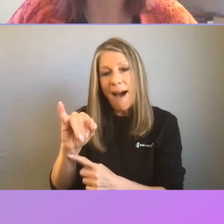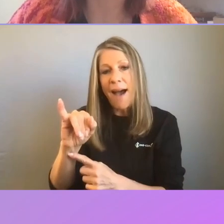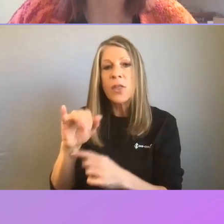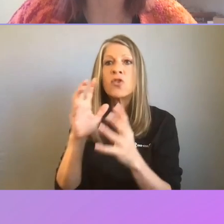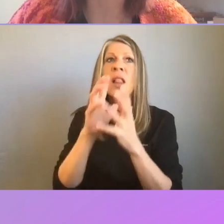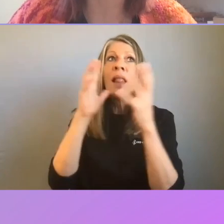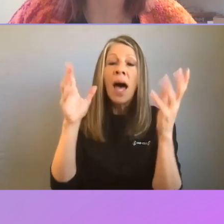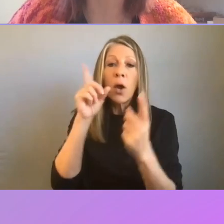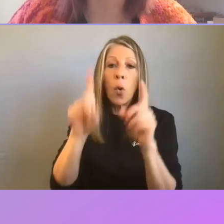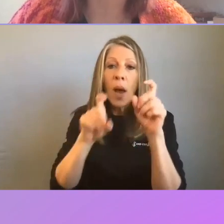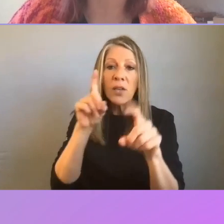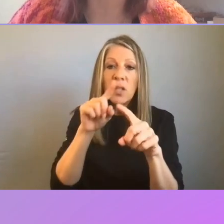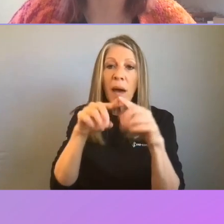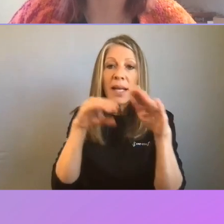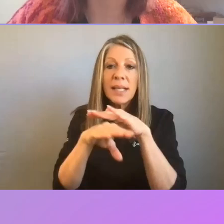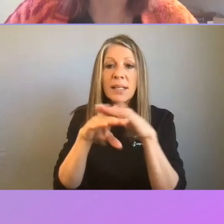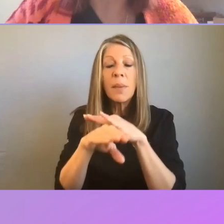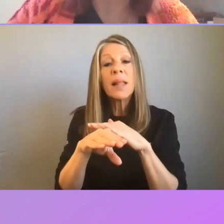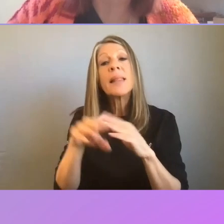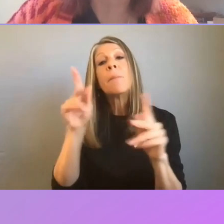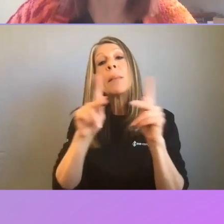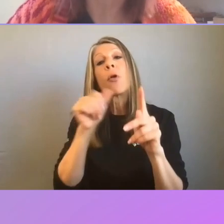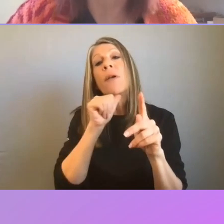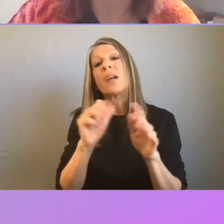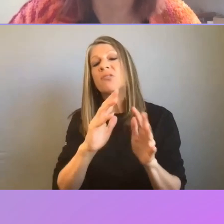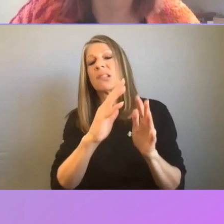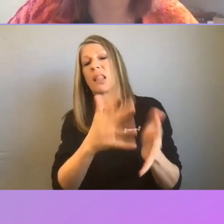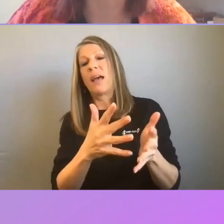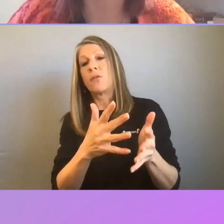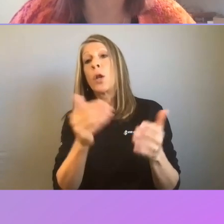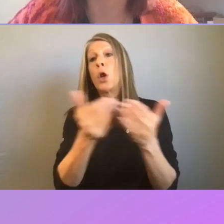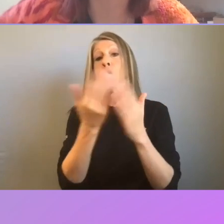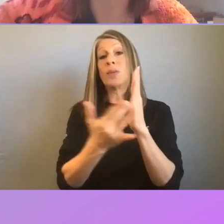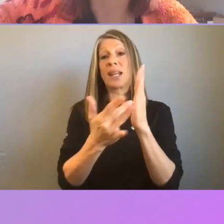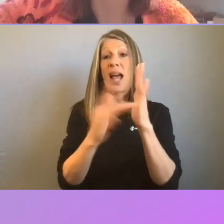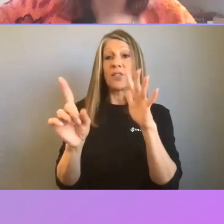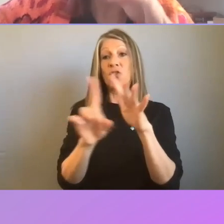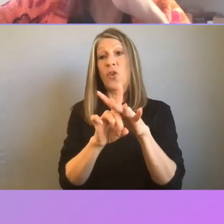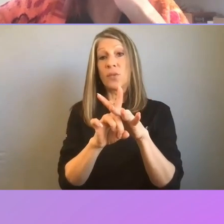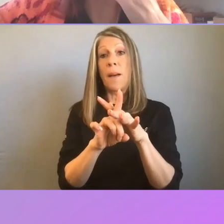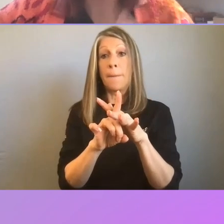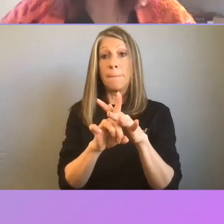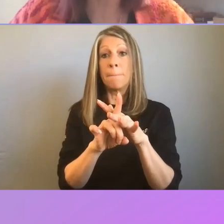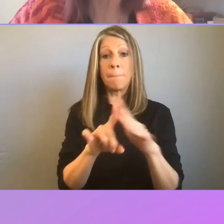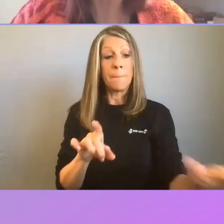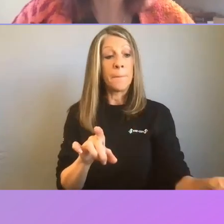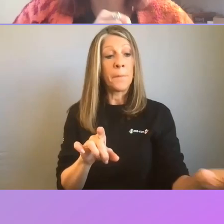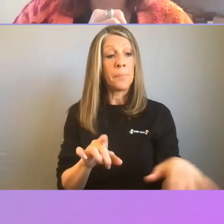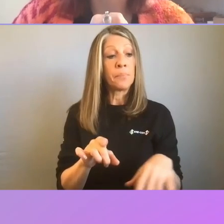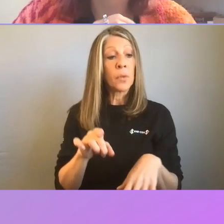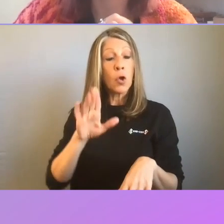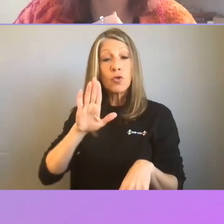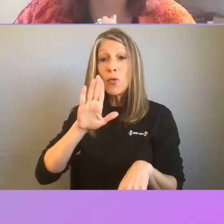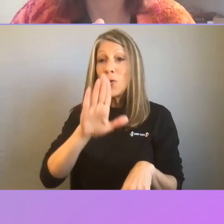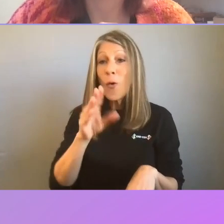accessibility and making sure that people are not left behind, once again, when a new technology surfaces. So your